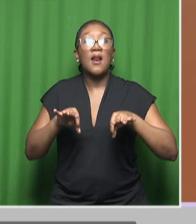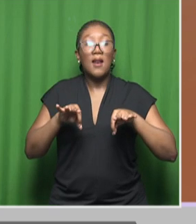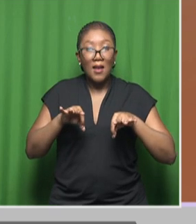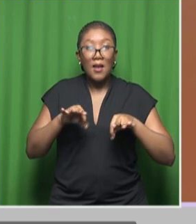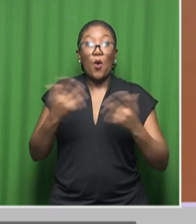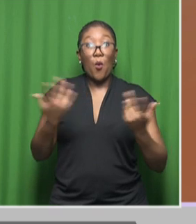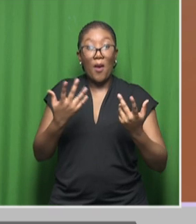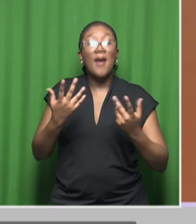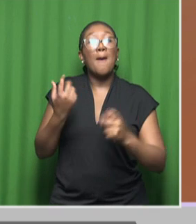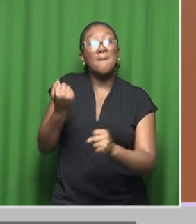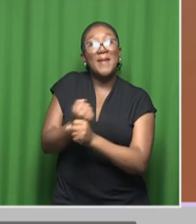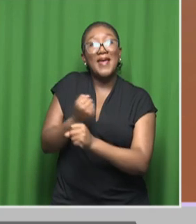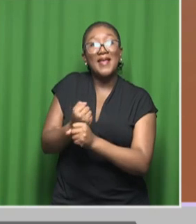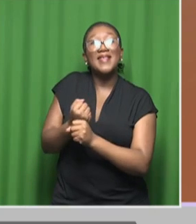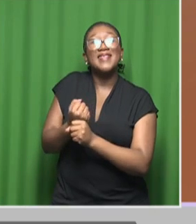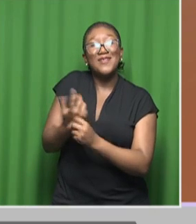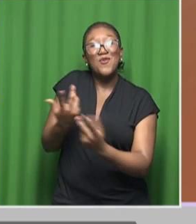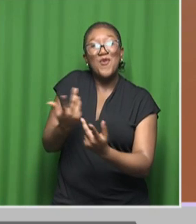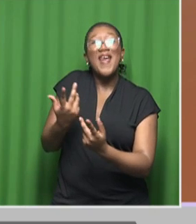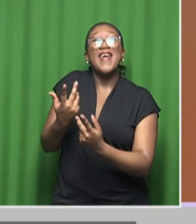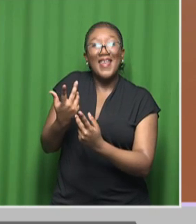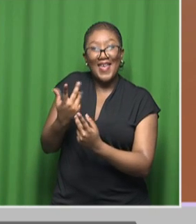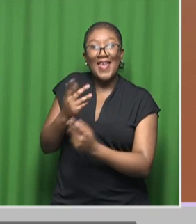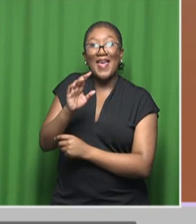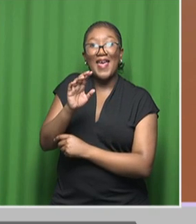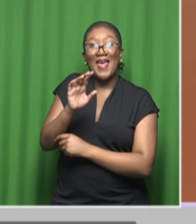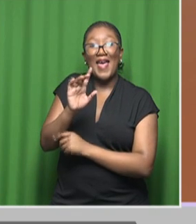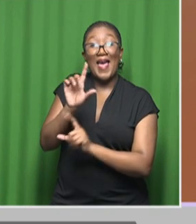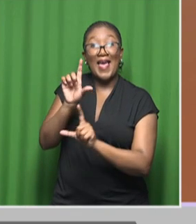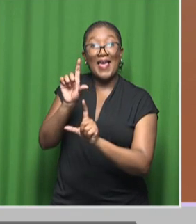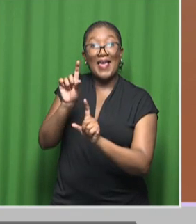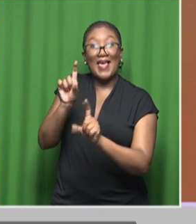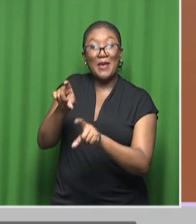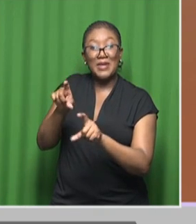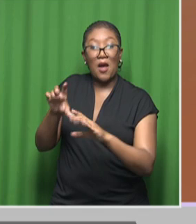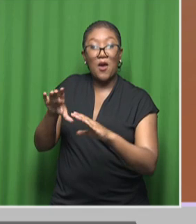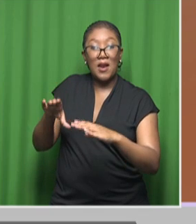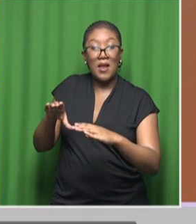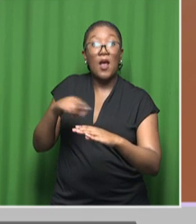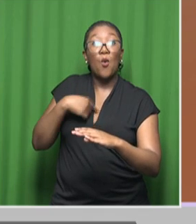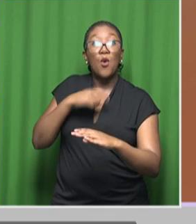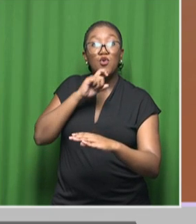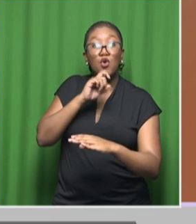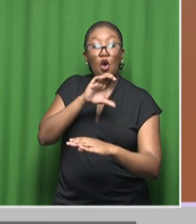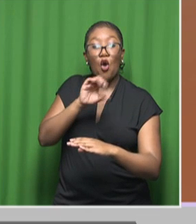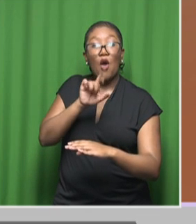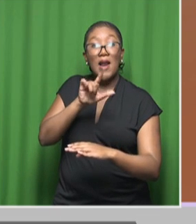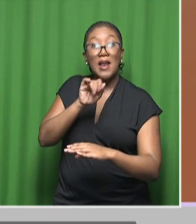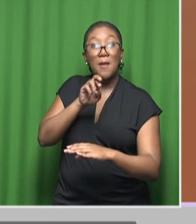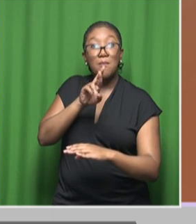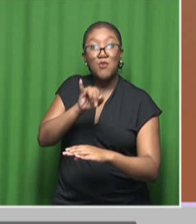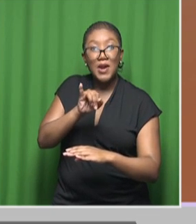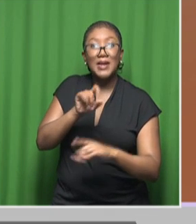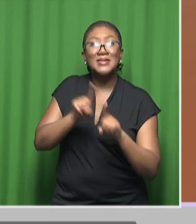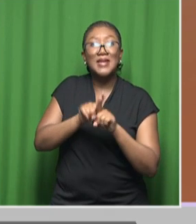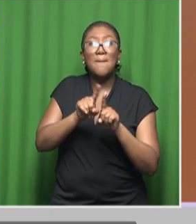Town by Colibri, and we use various other natural